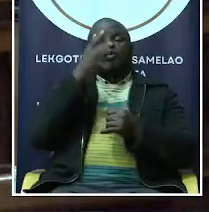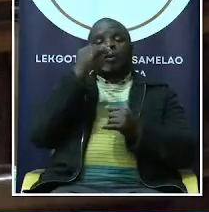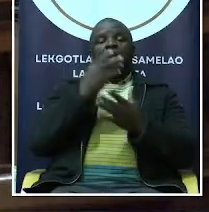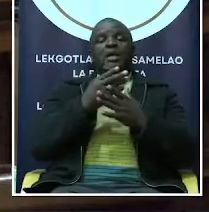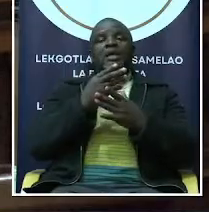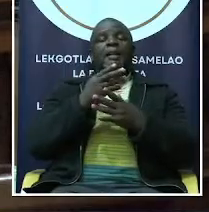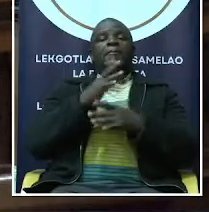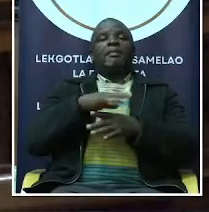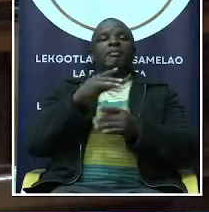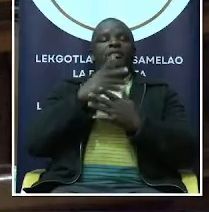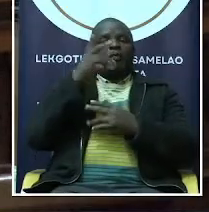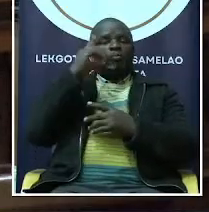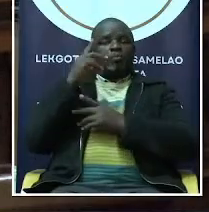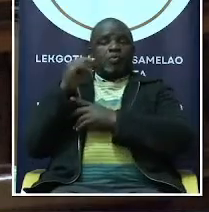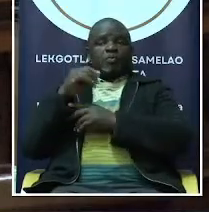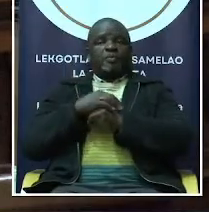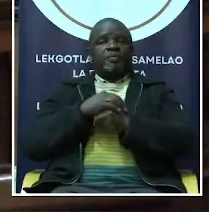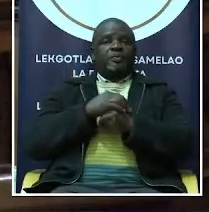accommodation in the Free State.